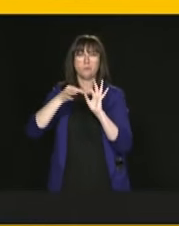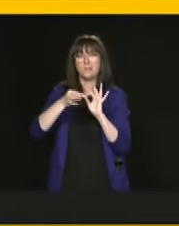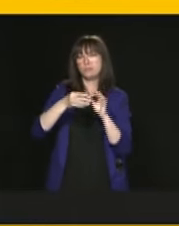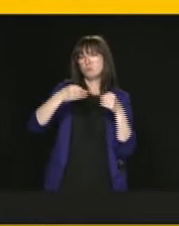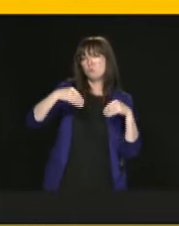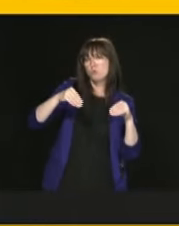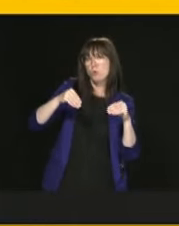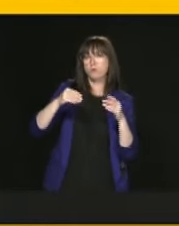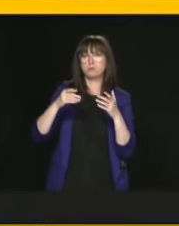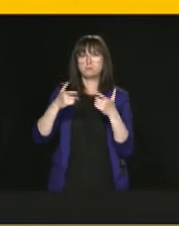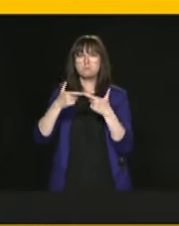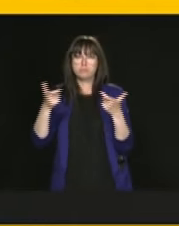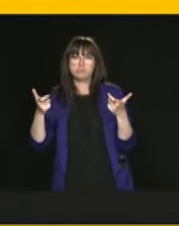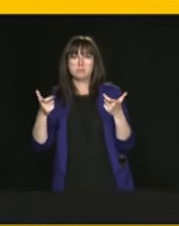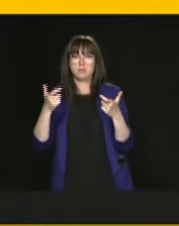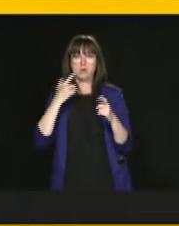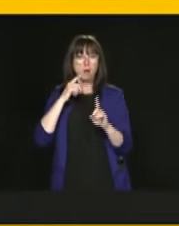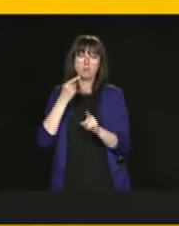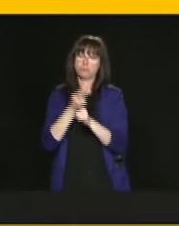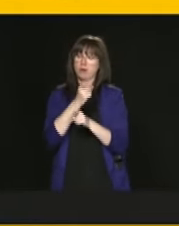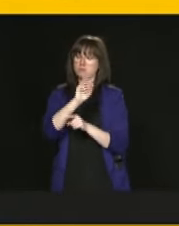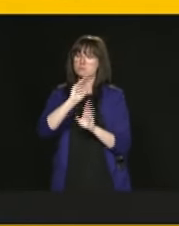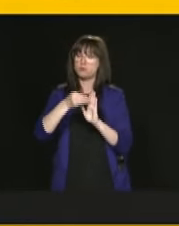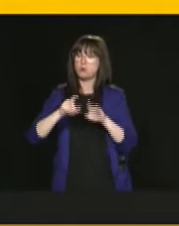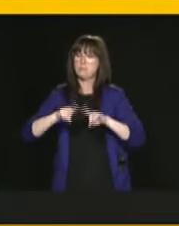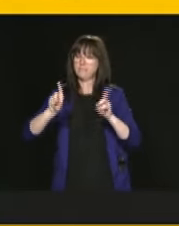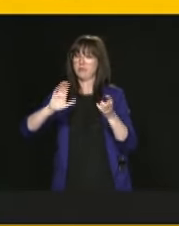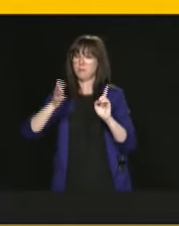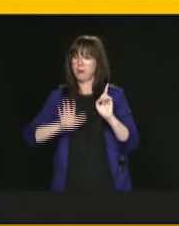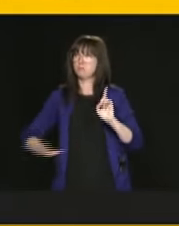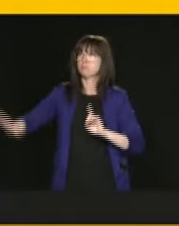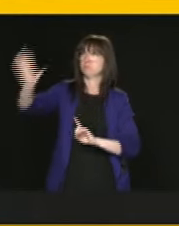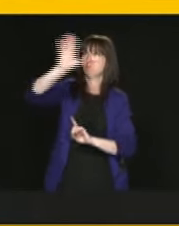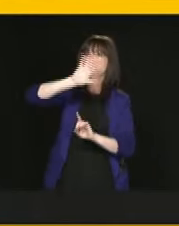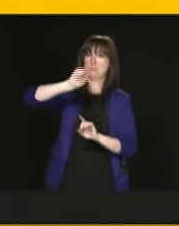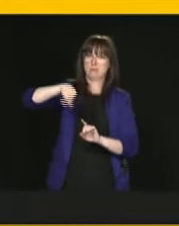in Montreal compared to the rest of the province.